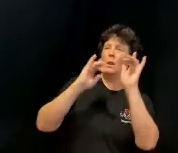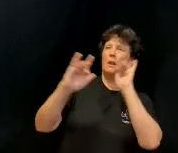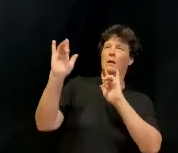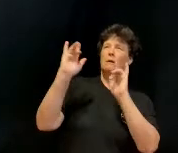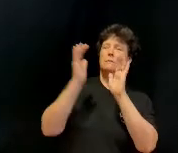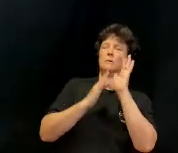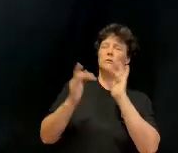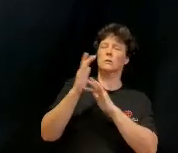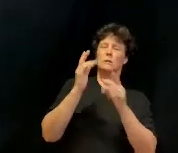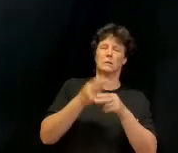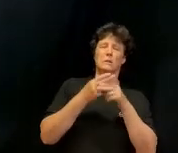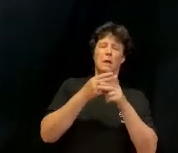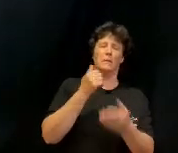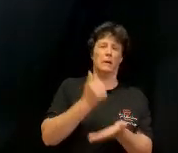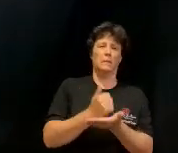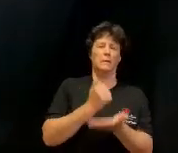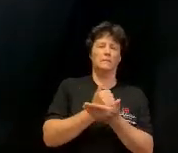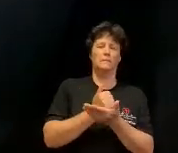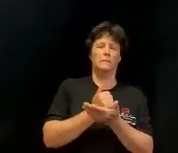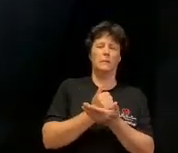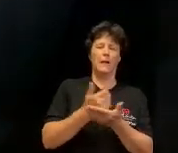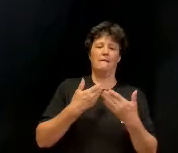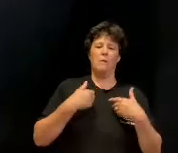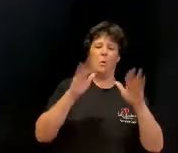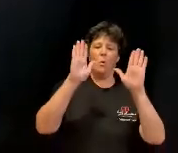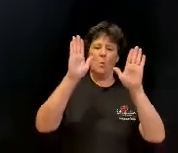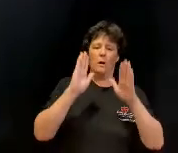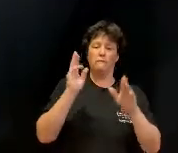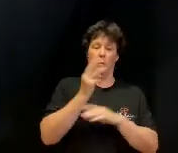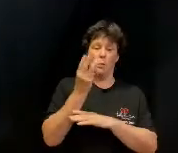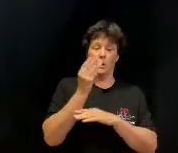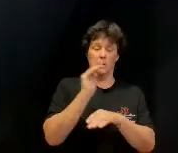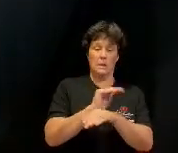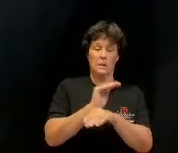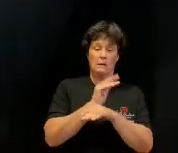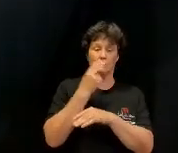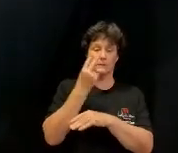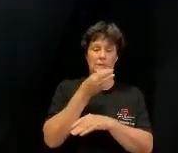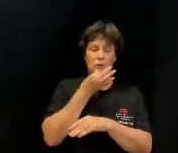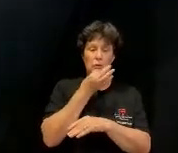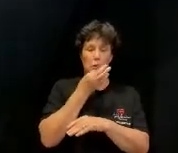love you now. In Jesus' name. Amen. Have a great Wednesday night, guys. We'll see you soon.